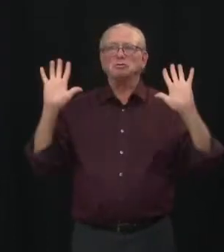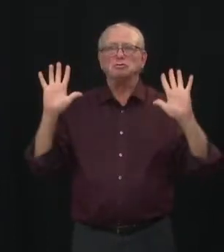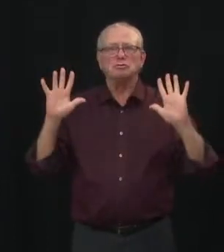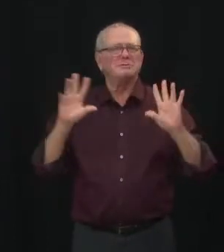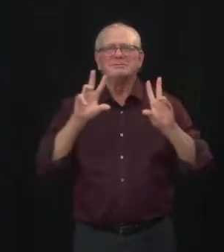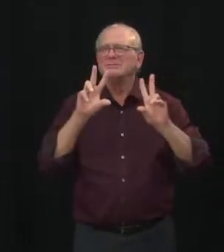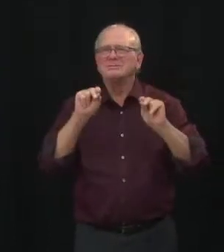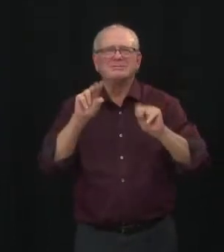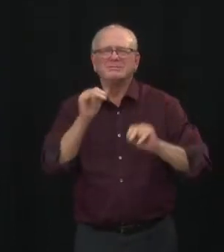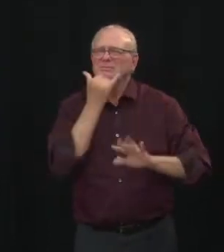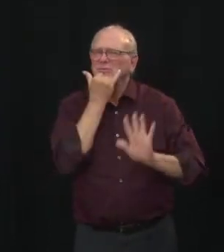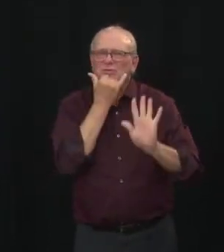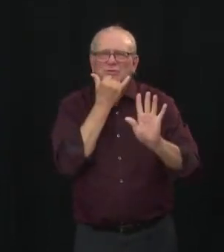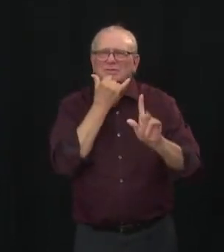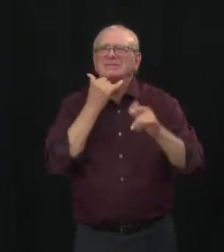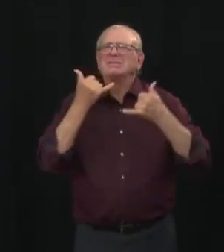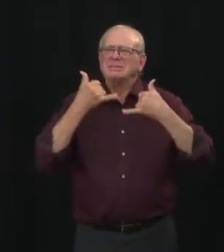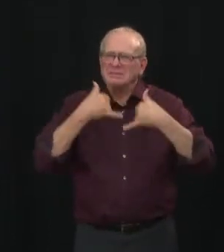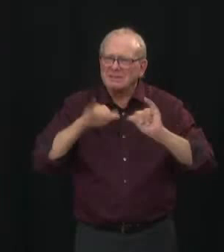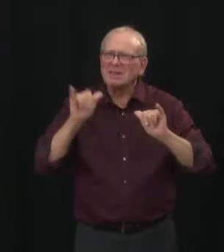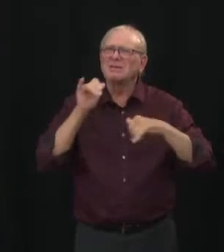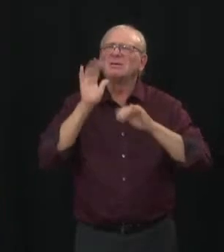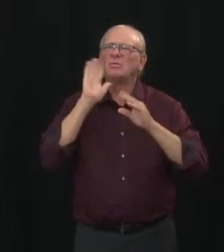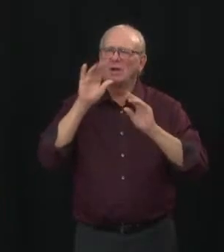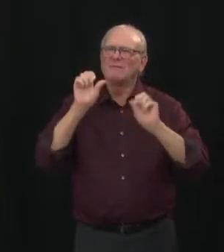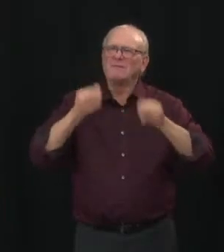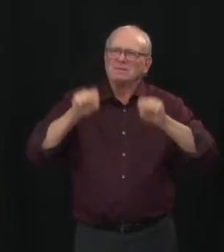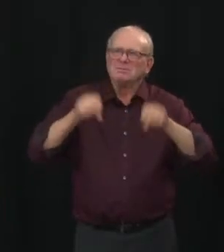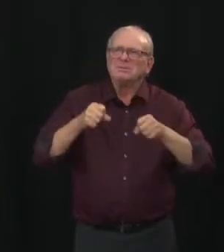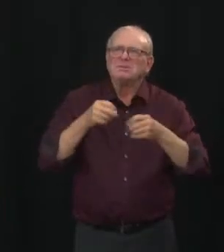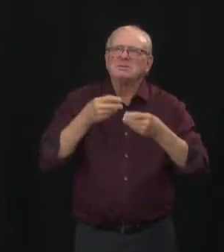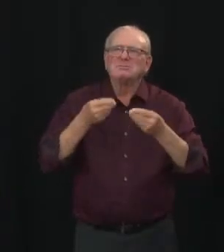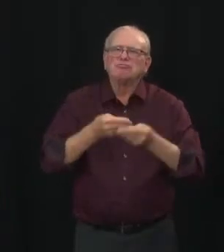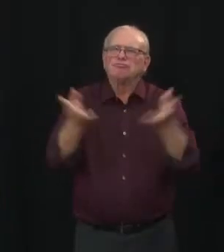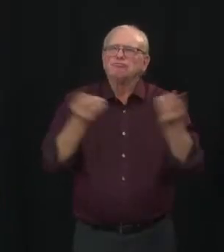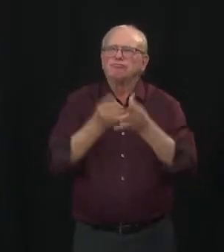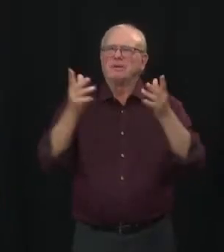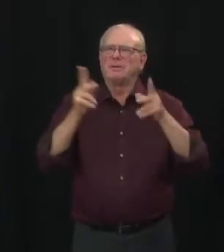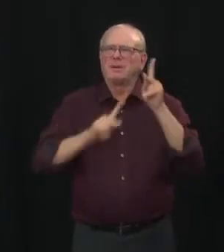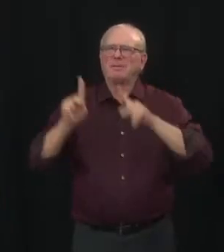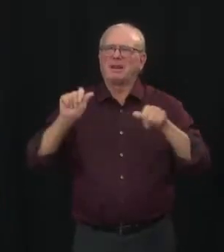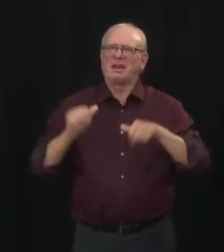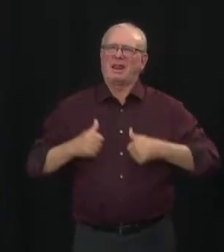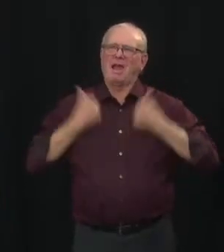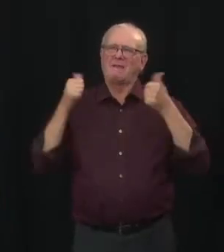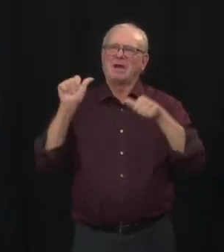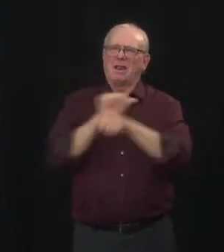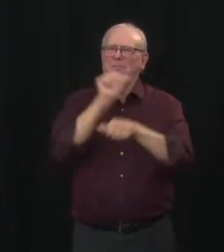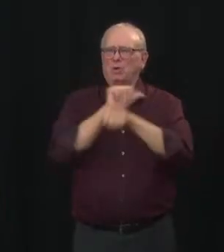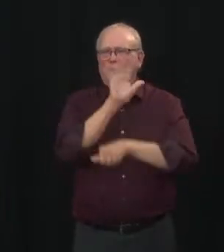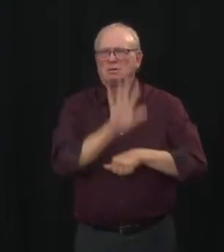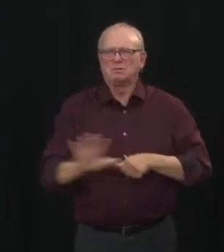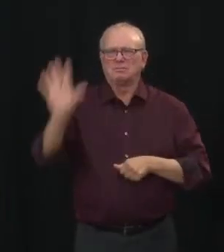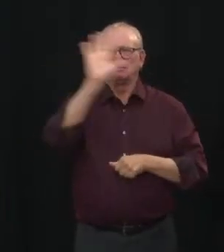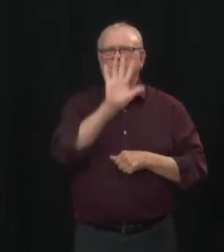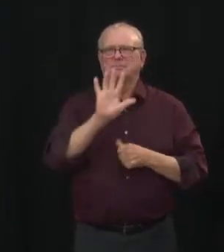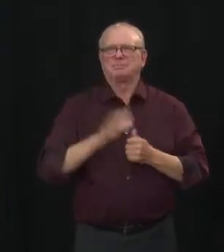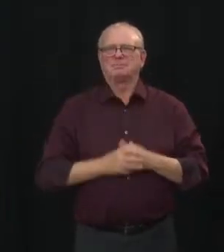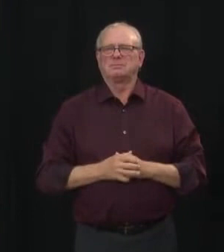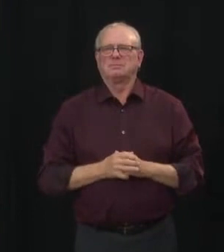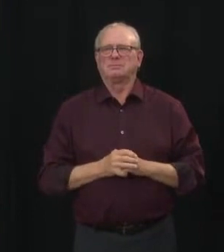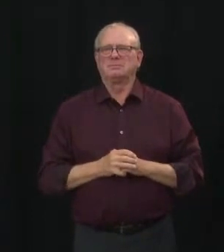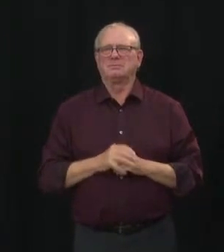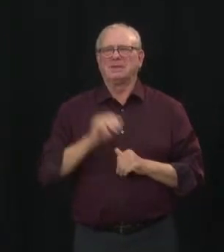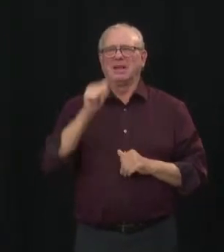all Albertans. As of April 12th, Alberta has distributed more than 40 million rapid tests, including 14.9 million